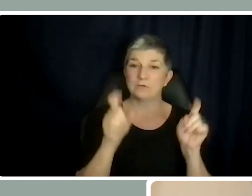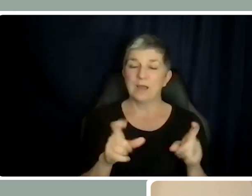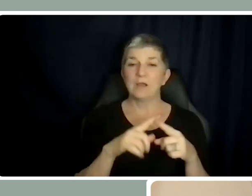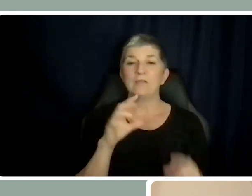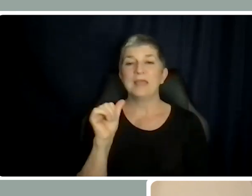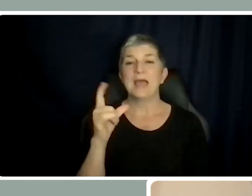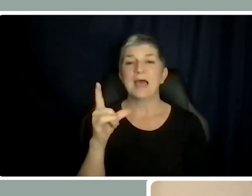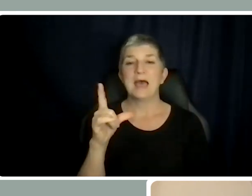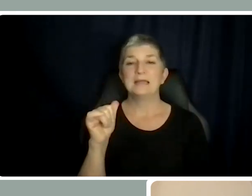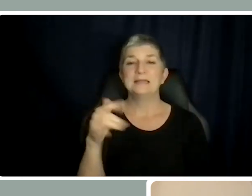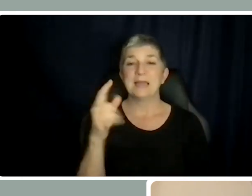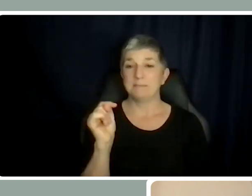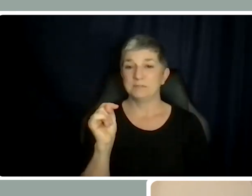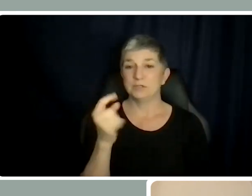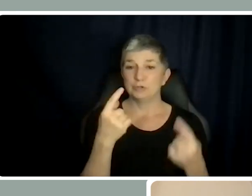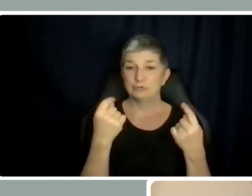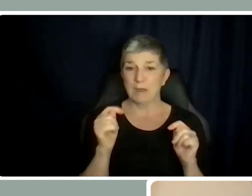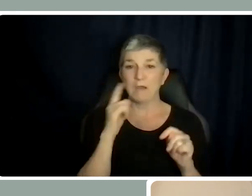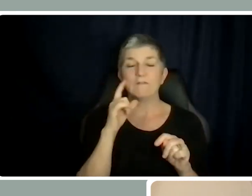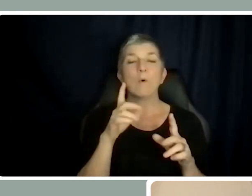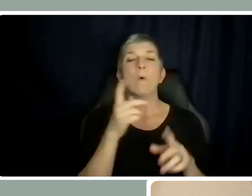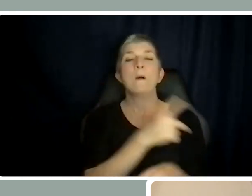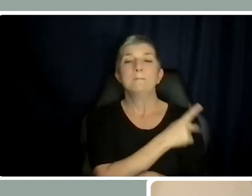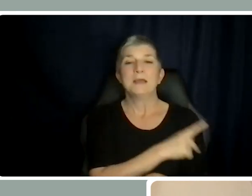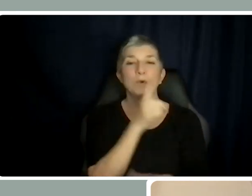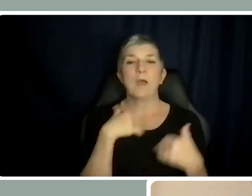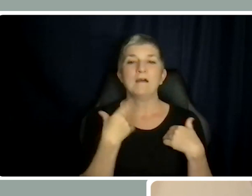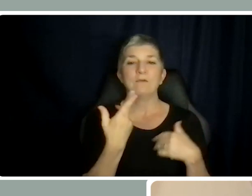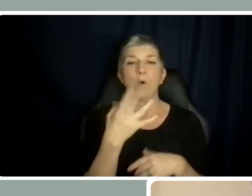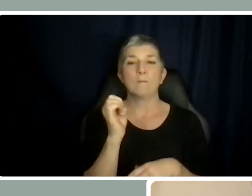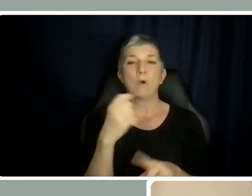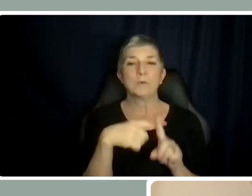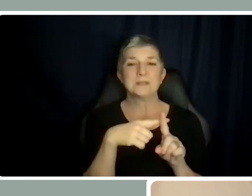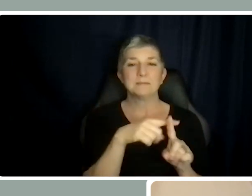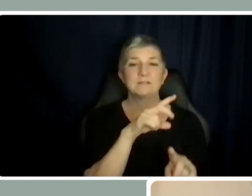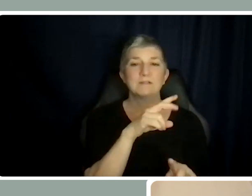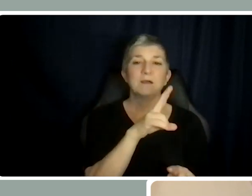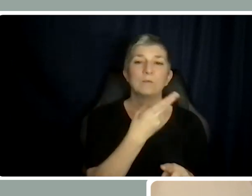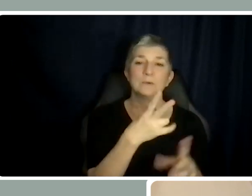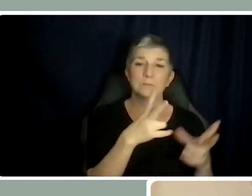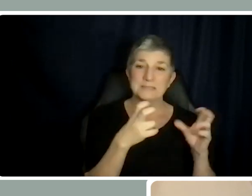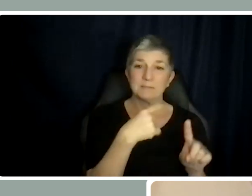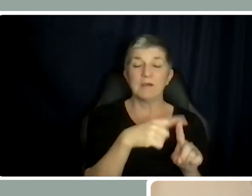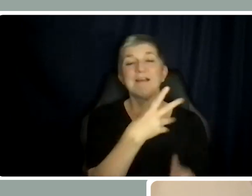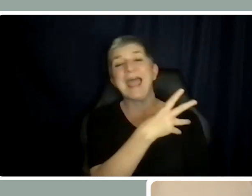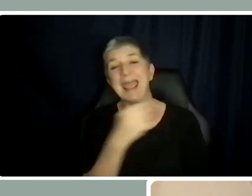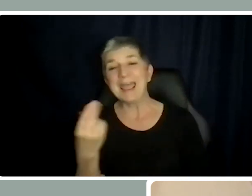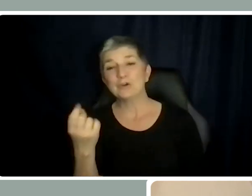trial, which is for patients who have hormone receptor positive and HER2 positive breast cancer.